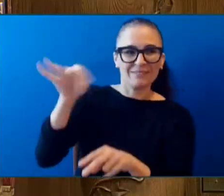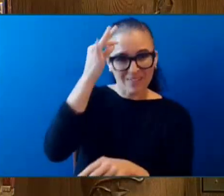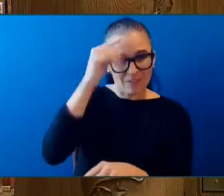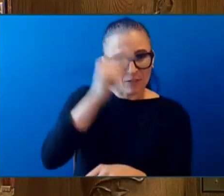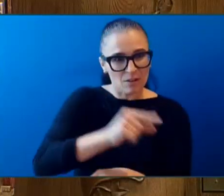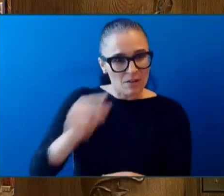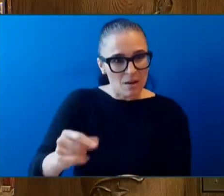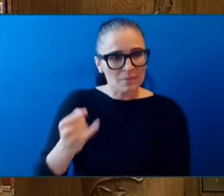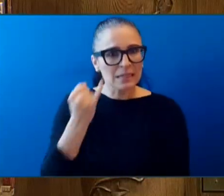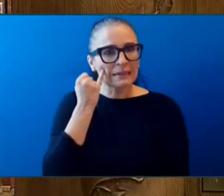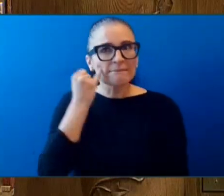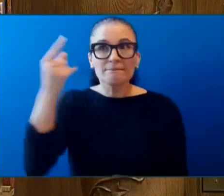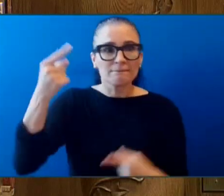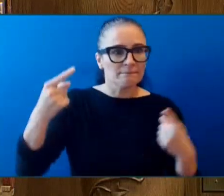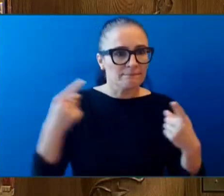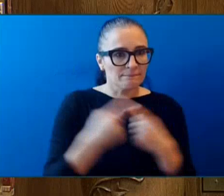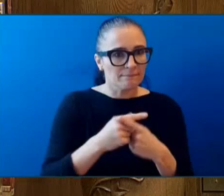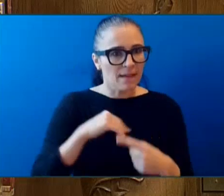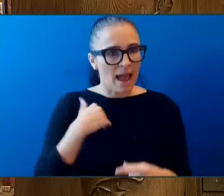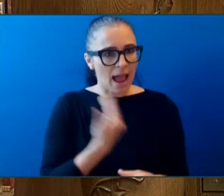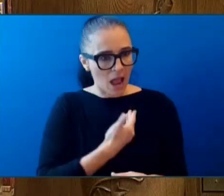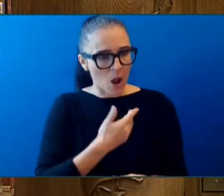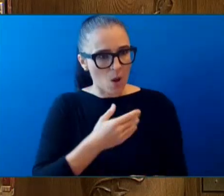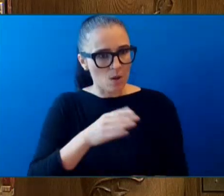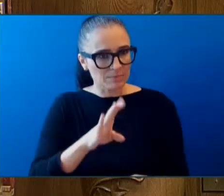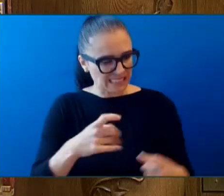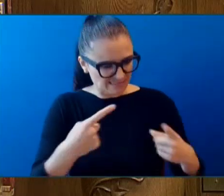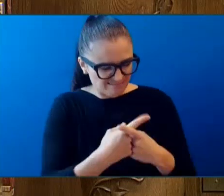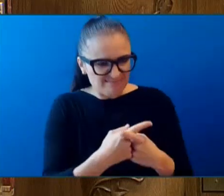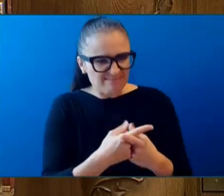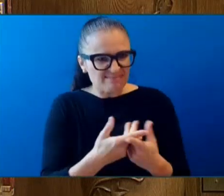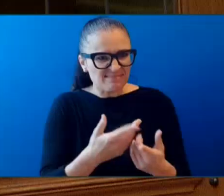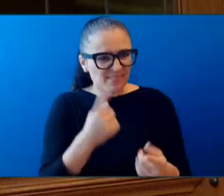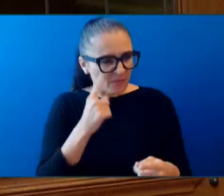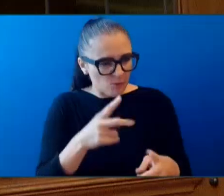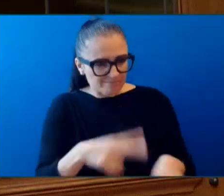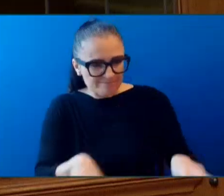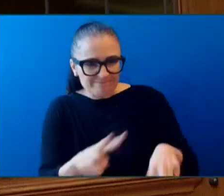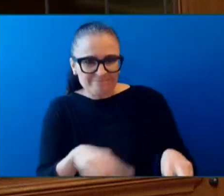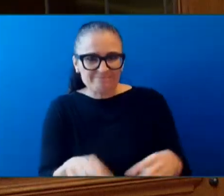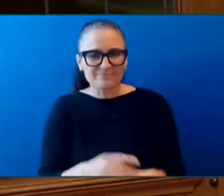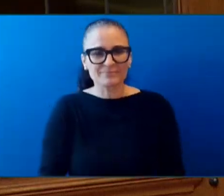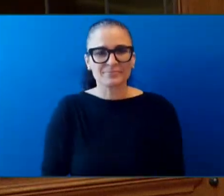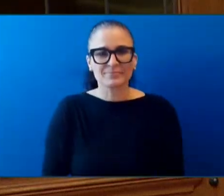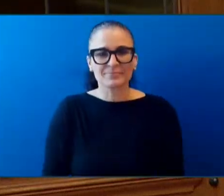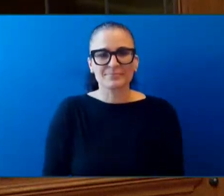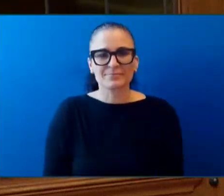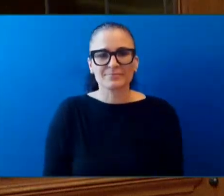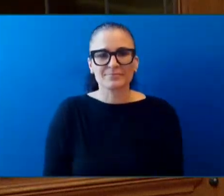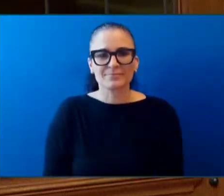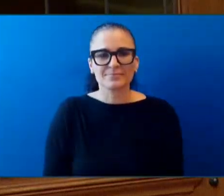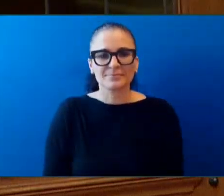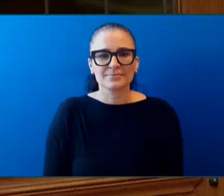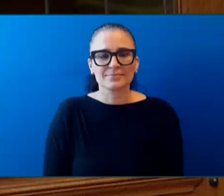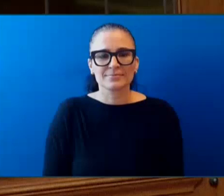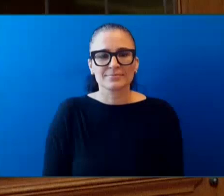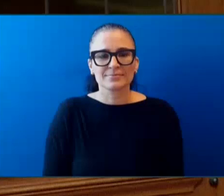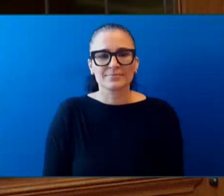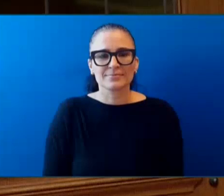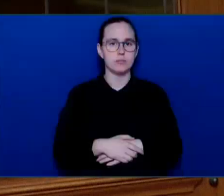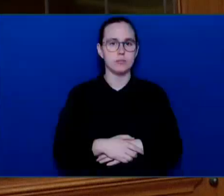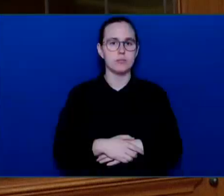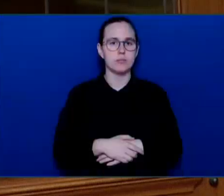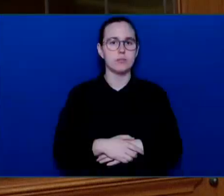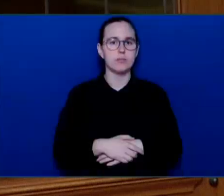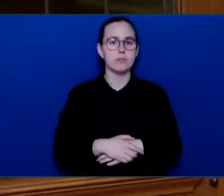House Leader of the Fourth Party. Thank you very much, Mr. Speaker. This NDP government is replacing the 4-lane Patallo